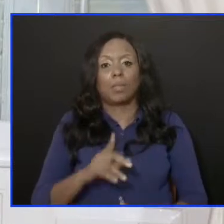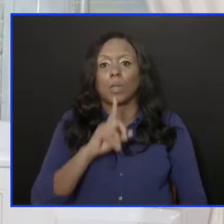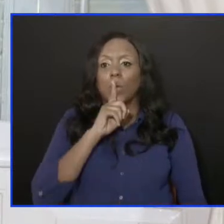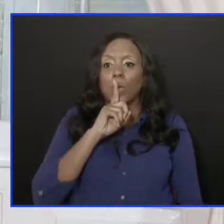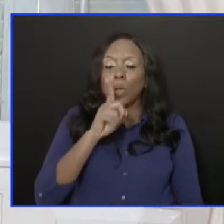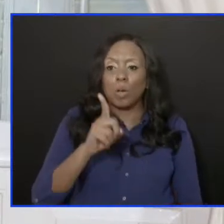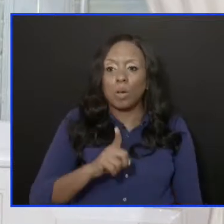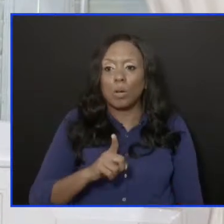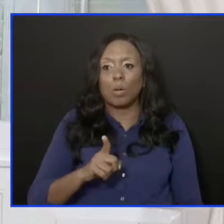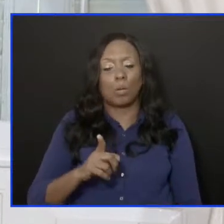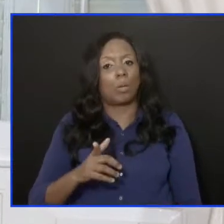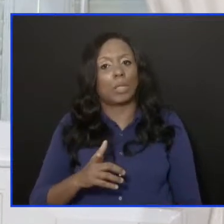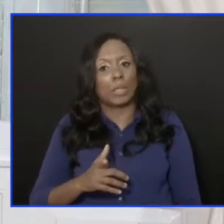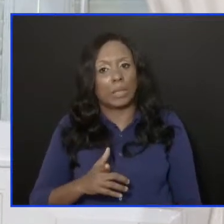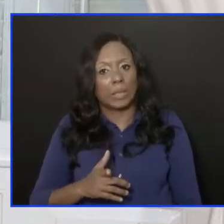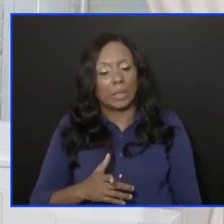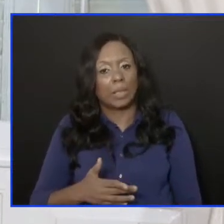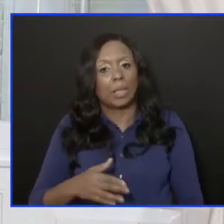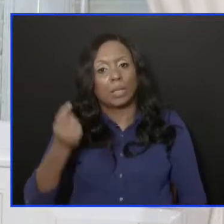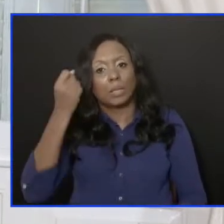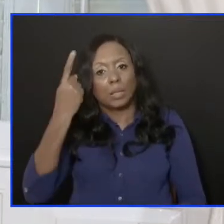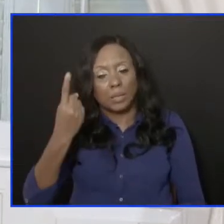interventions and took